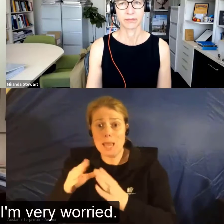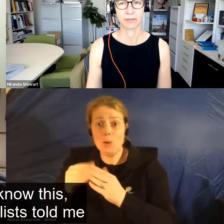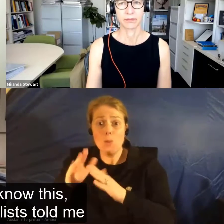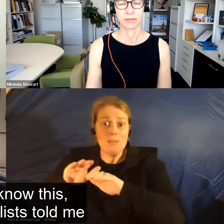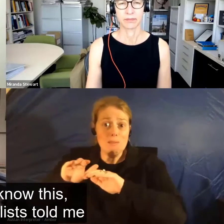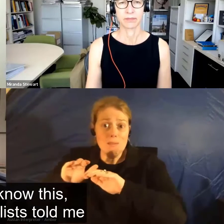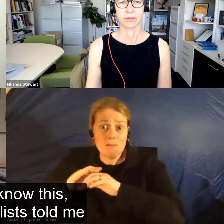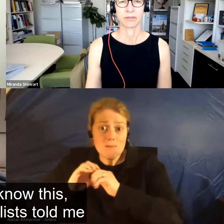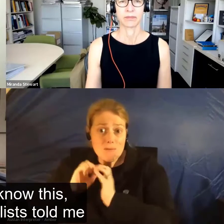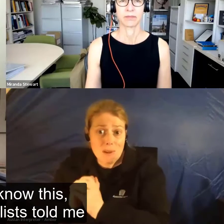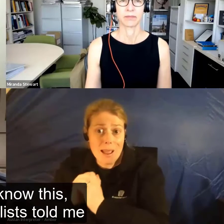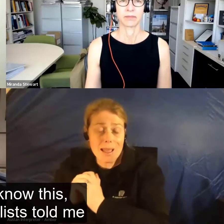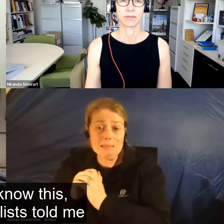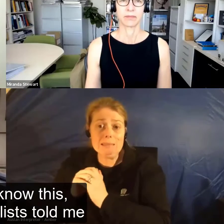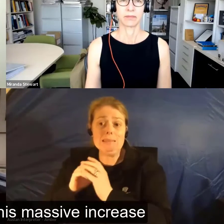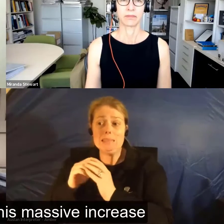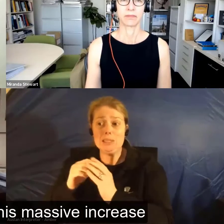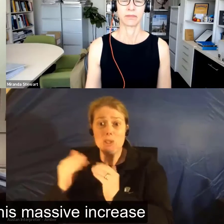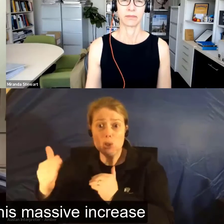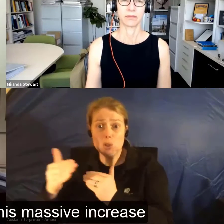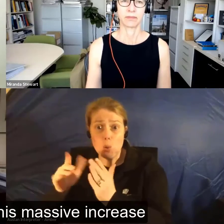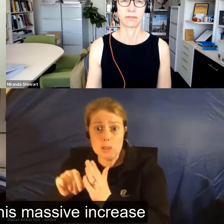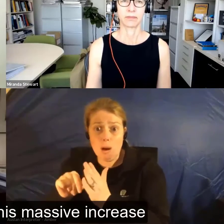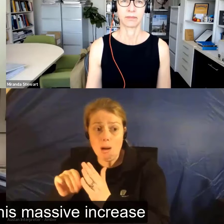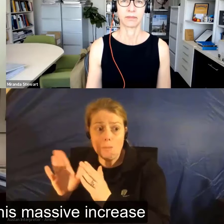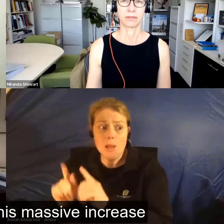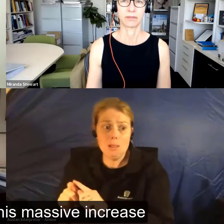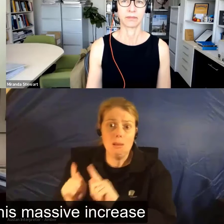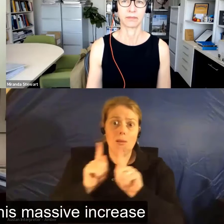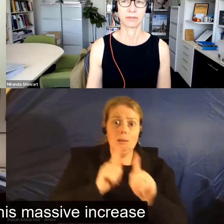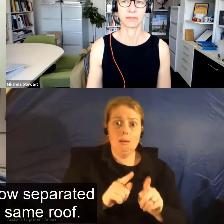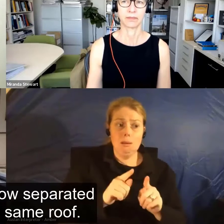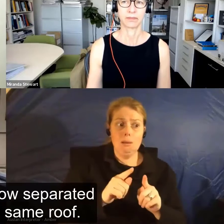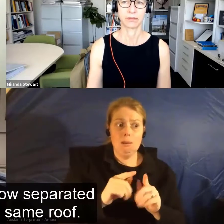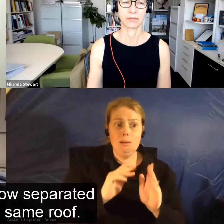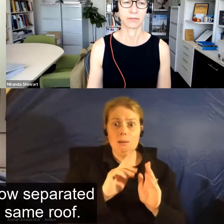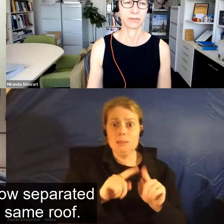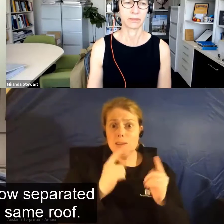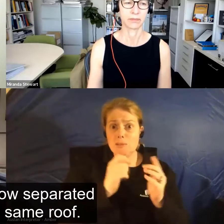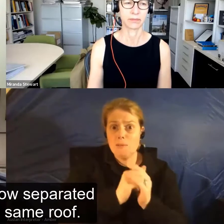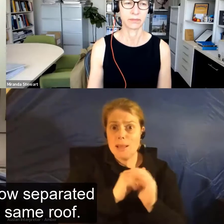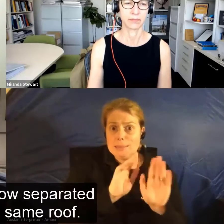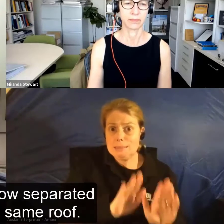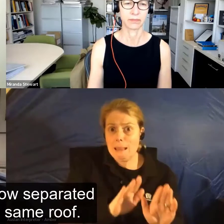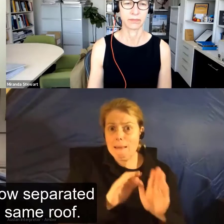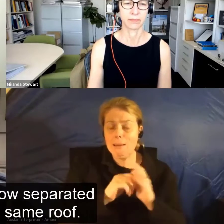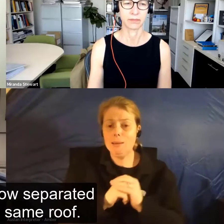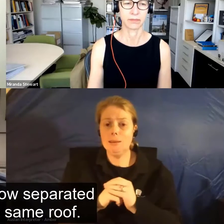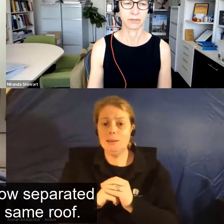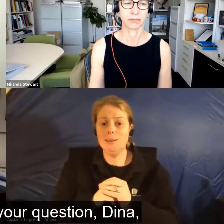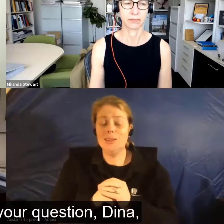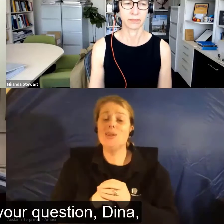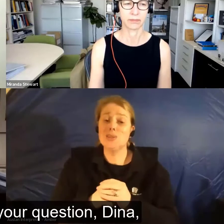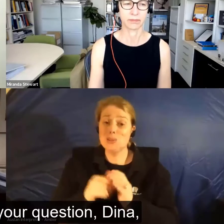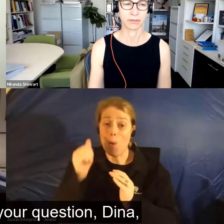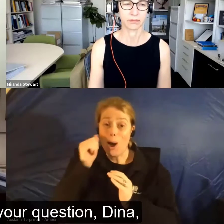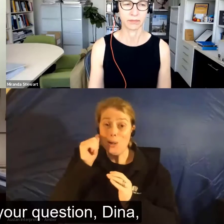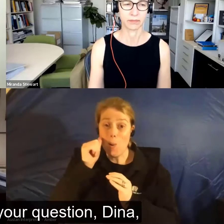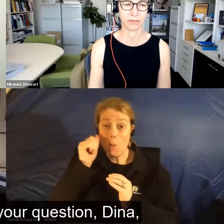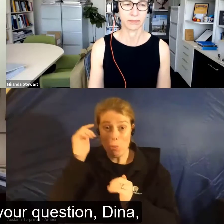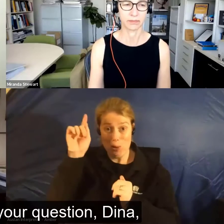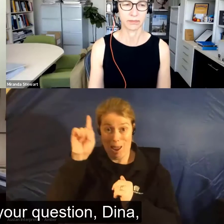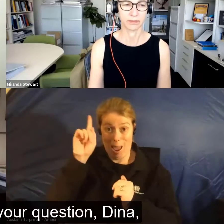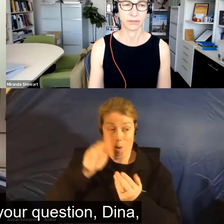worried. I didn't know this, but a journalist told me that there's been this massive increase of people now separated under the same roof. And that goes